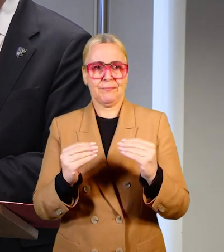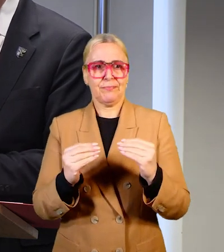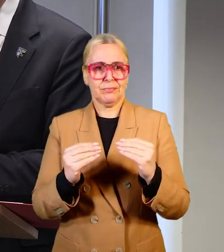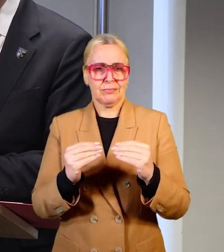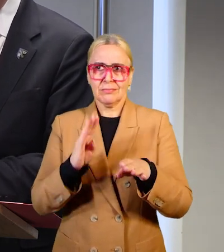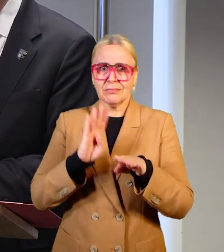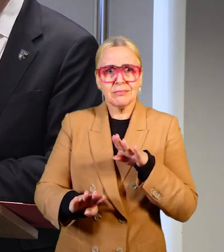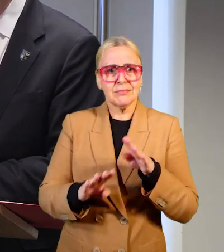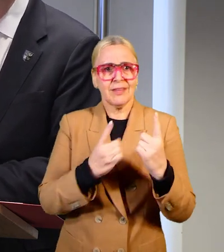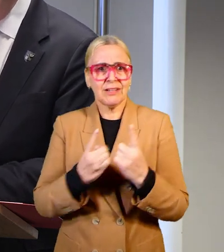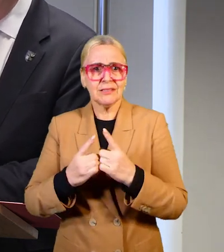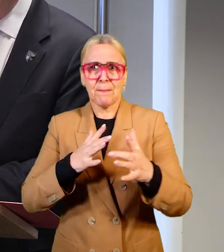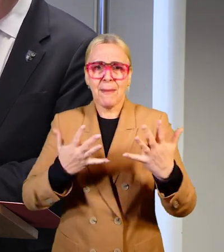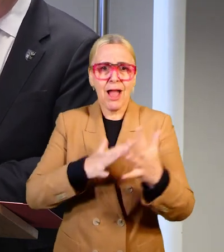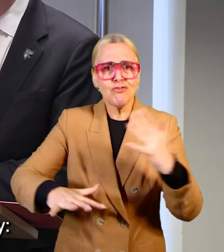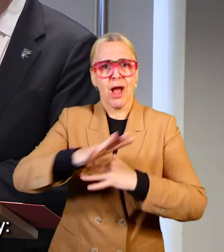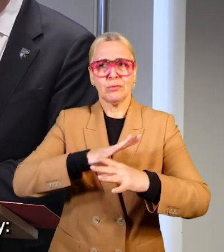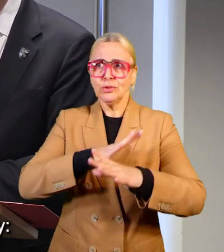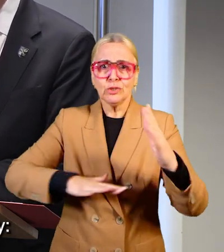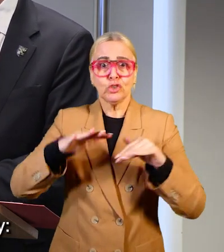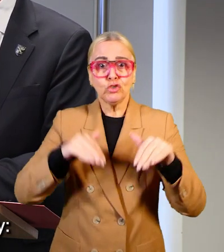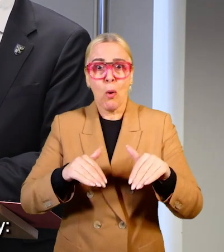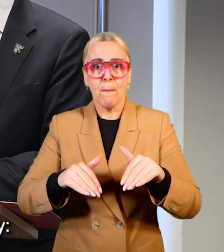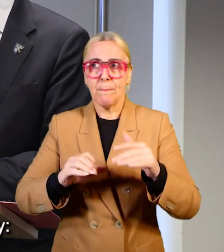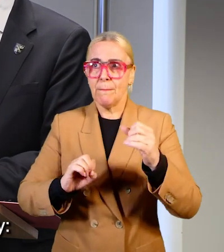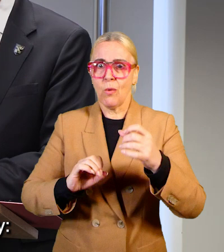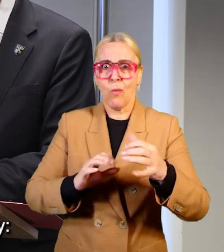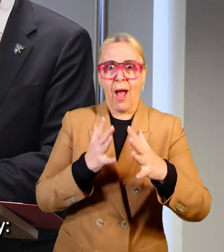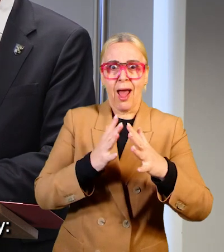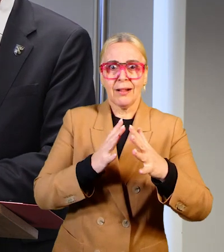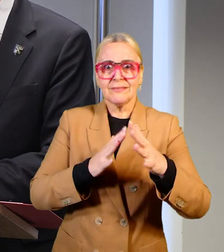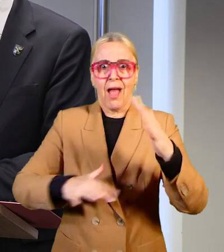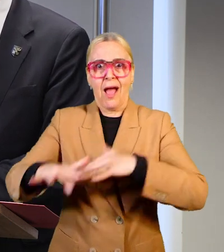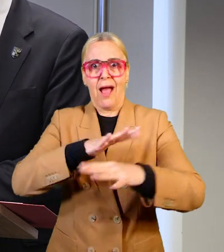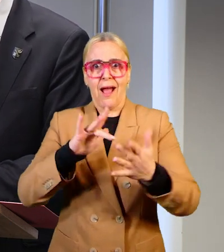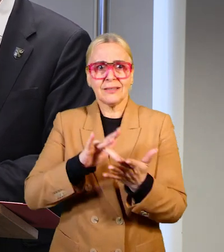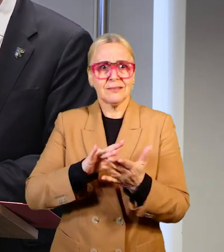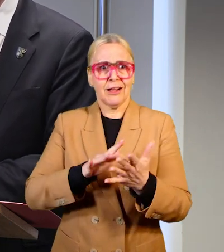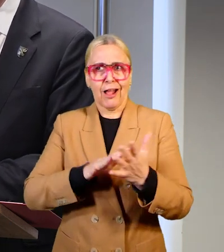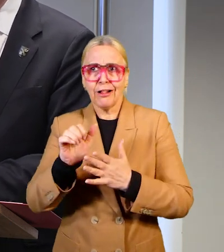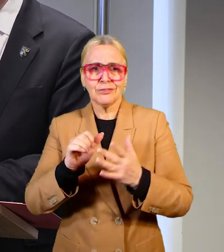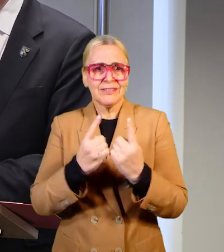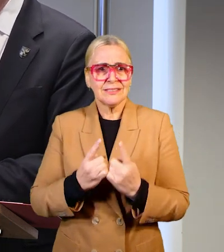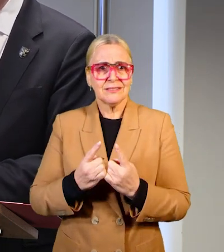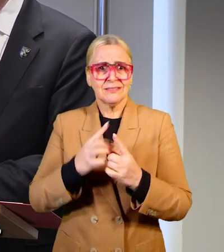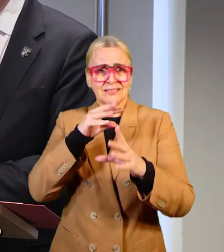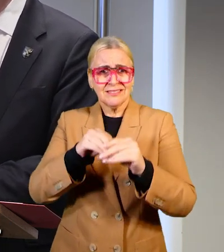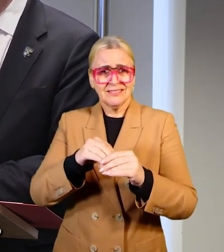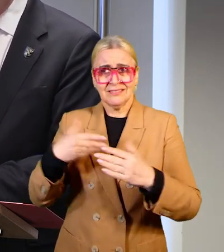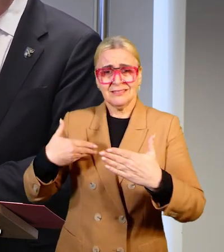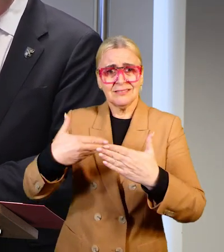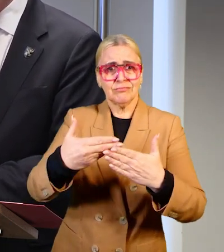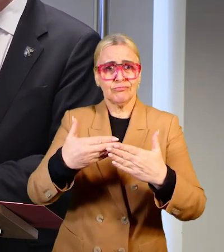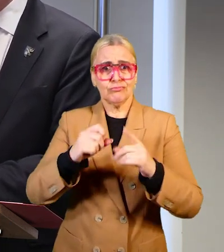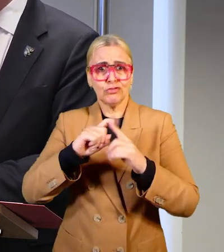We're continuing to see community-led projects delivered through Your Fund Surrey, sporting facilities, playgrounds, community